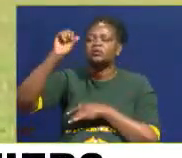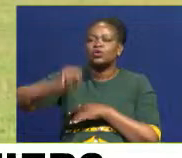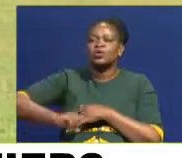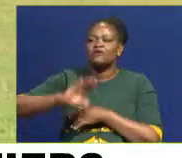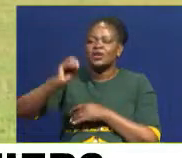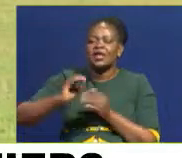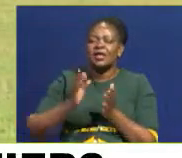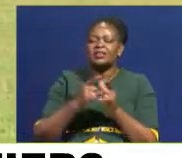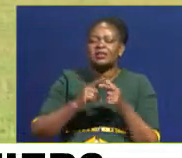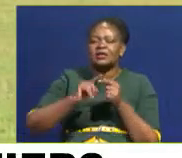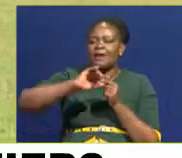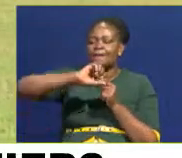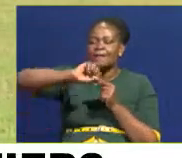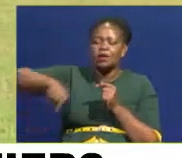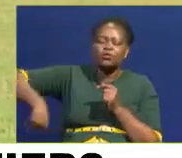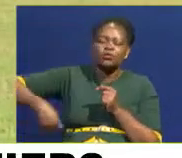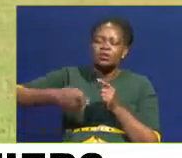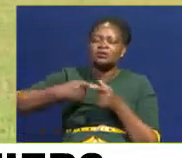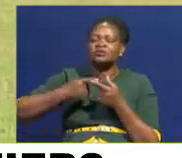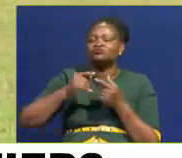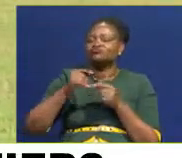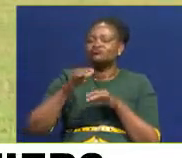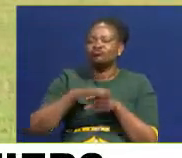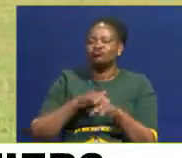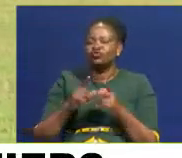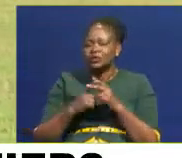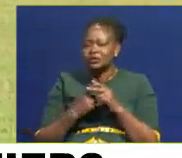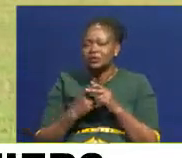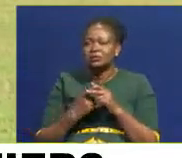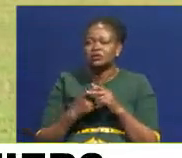has had a slow start in the qualifiers.